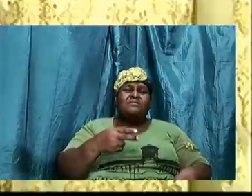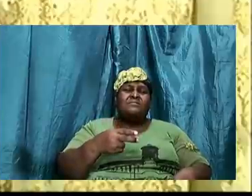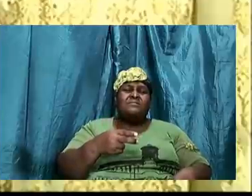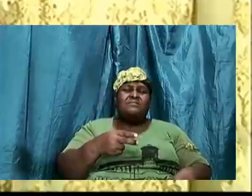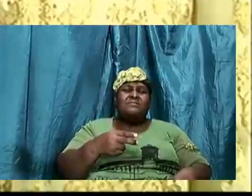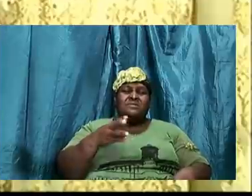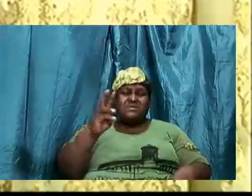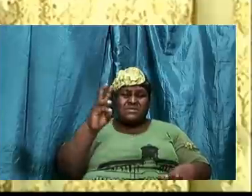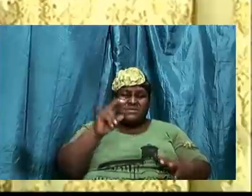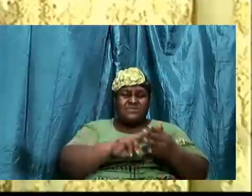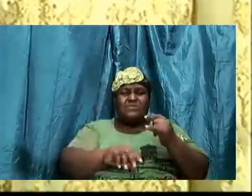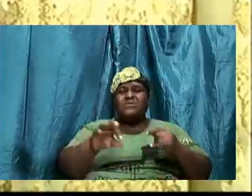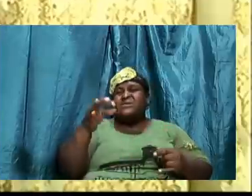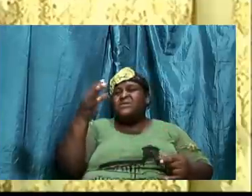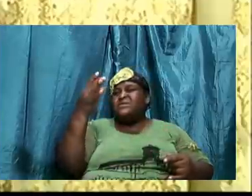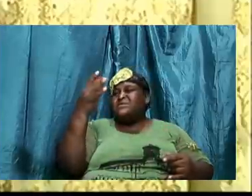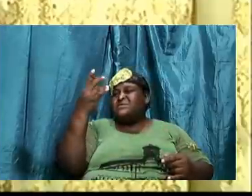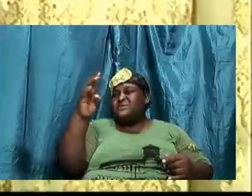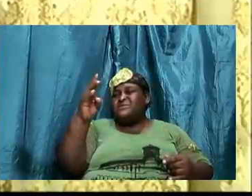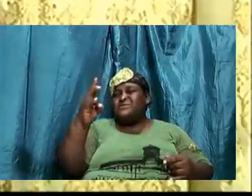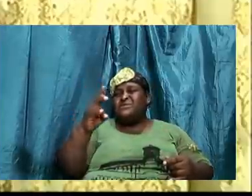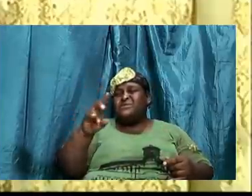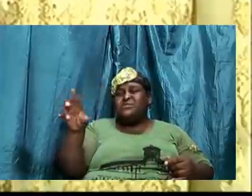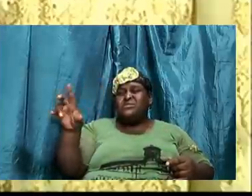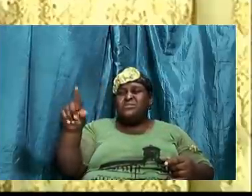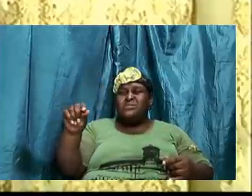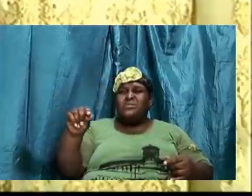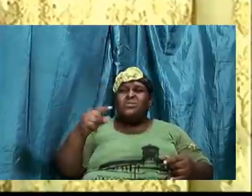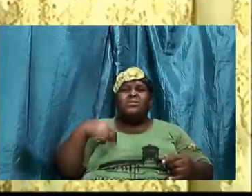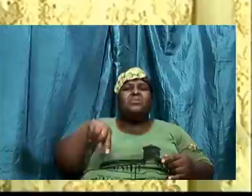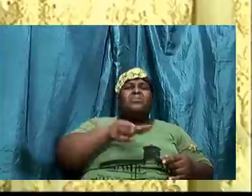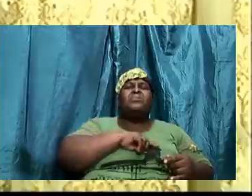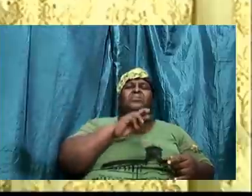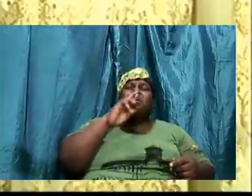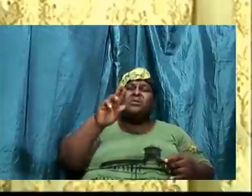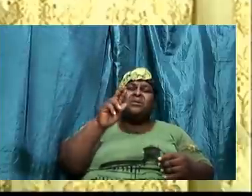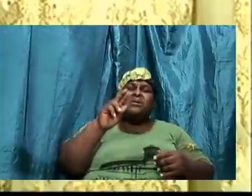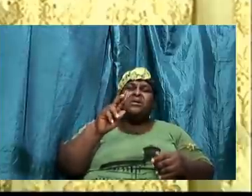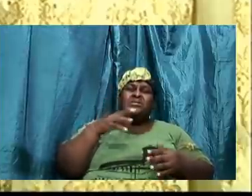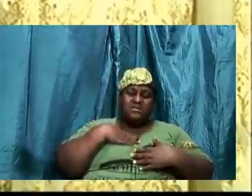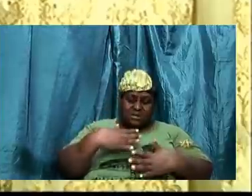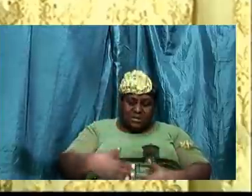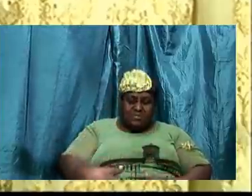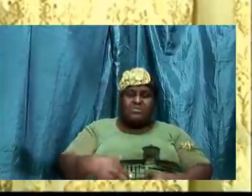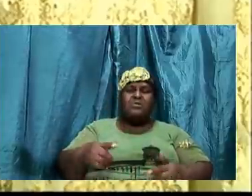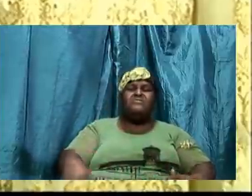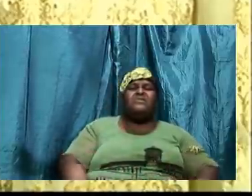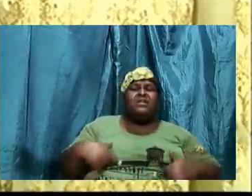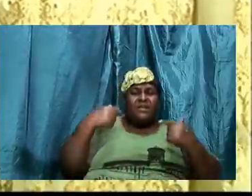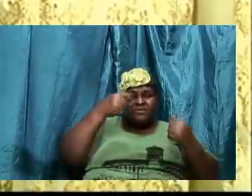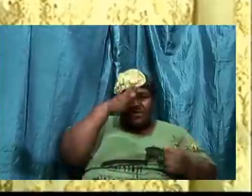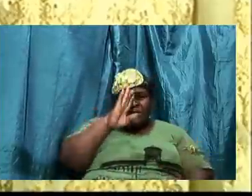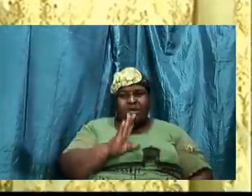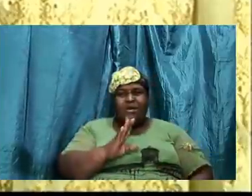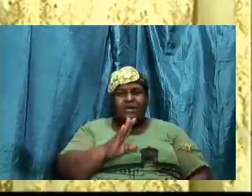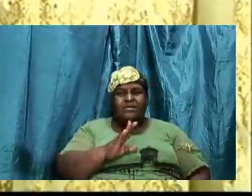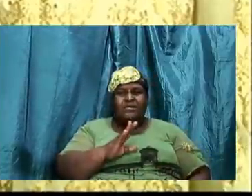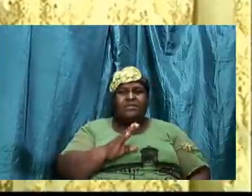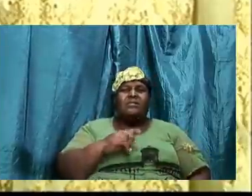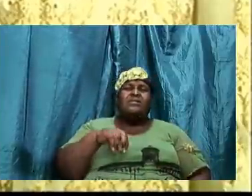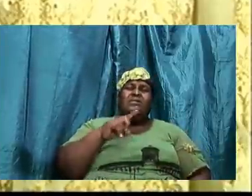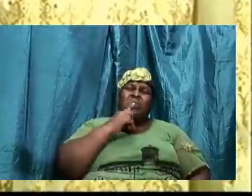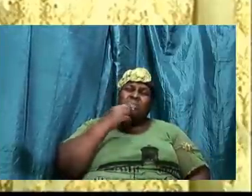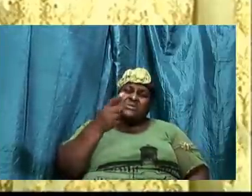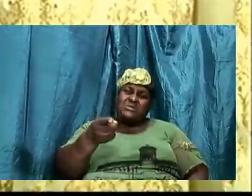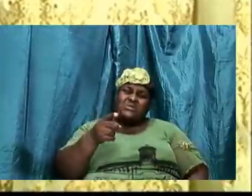that we are the temple of the living God. So this body that we said that this body that you're